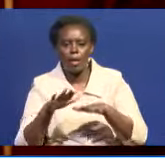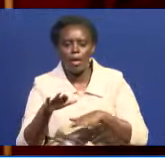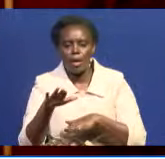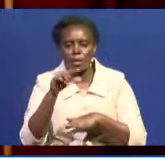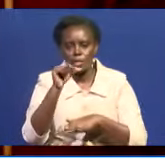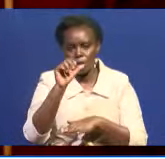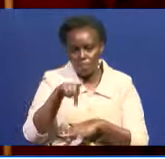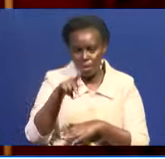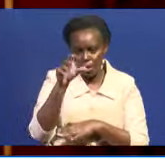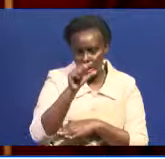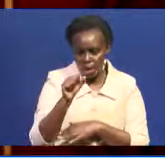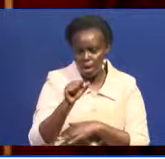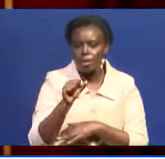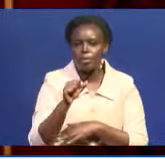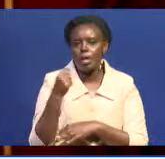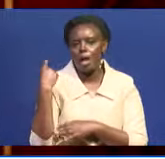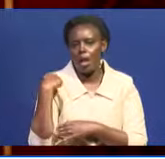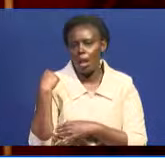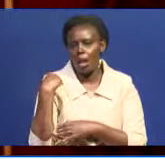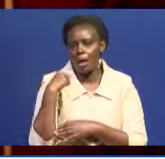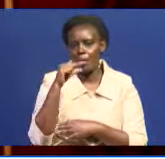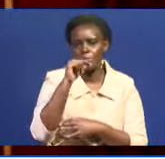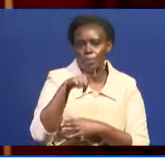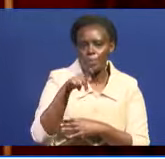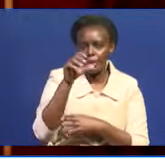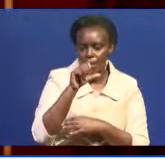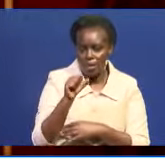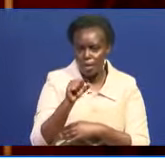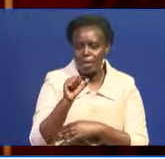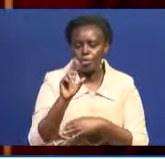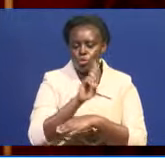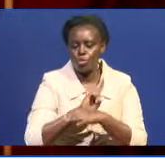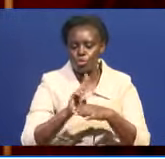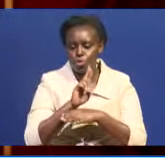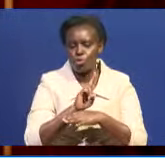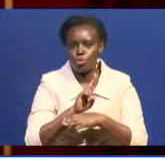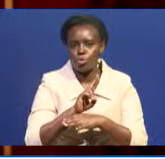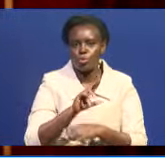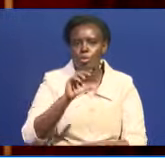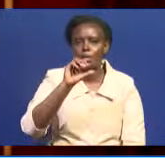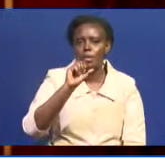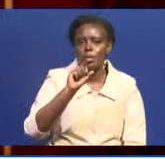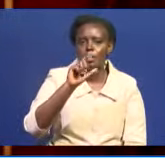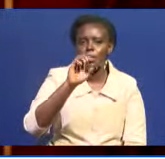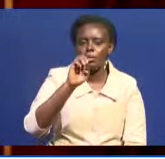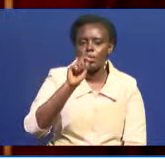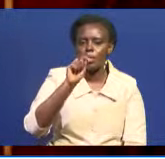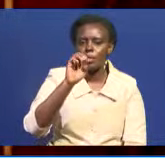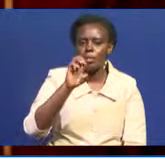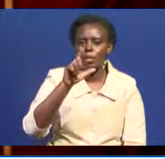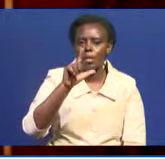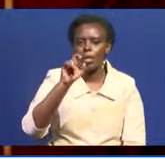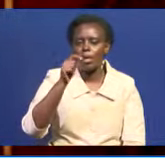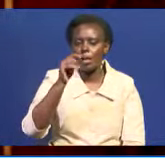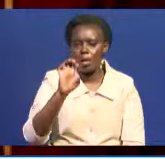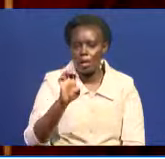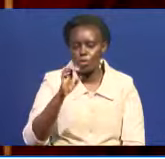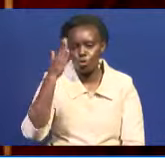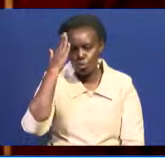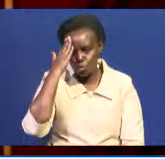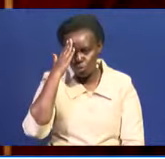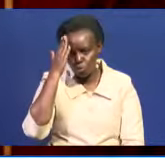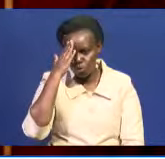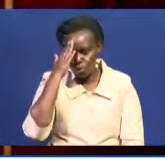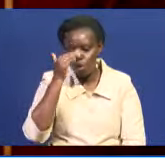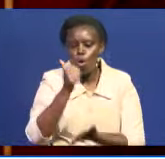the GPS coordinates using GPS gadgets, satellite image interpretation and analysis to determine the